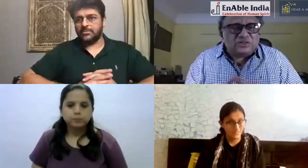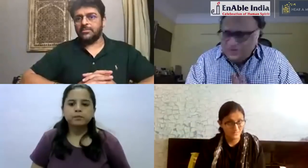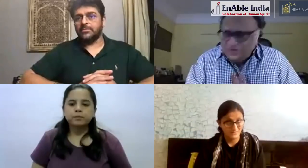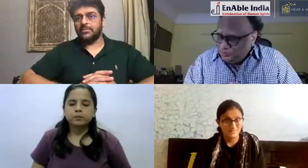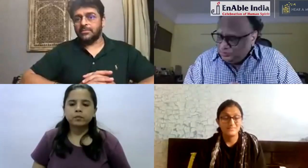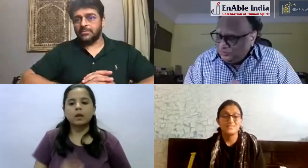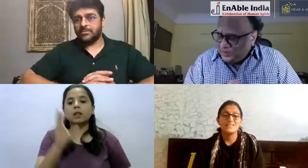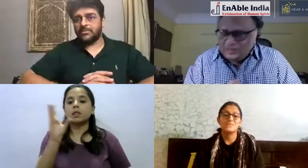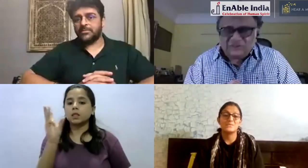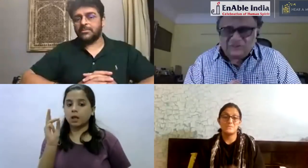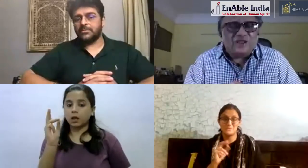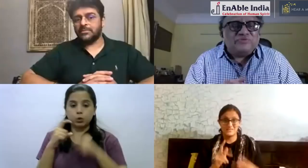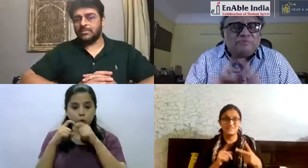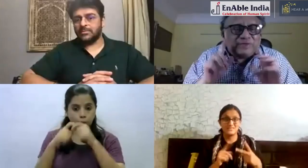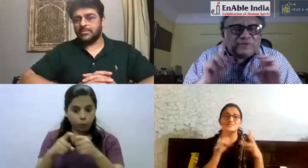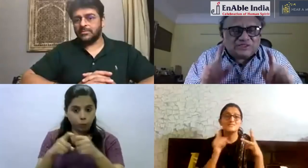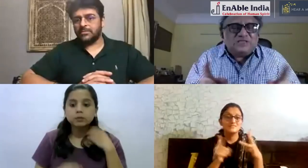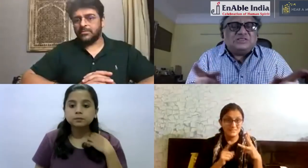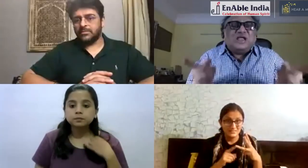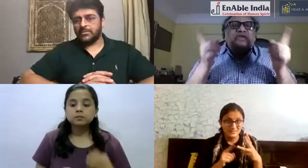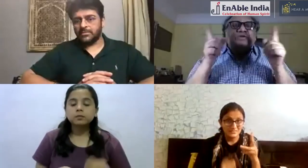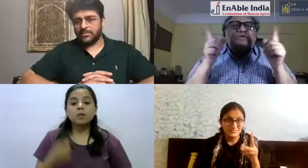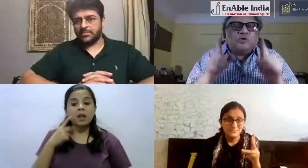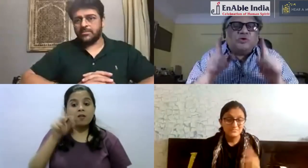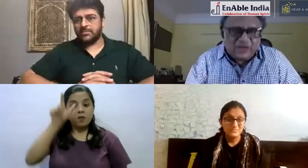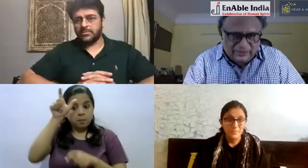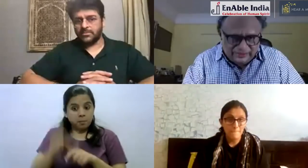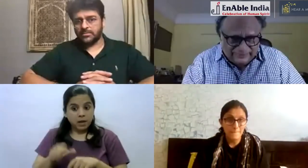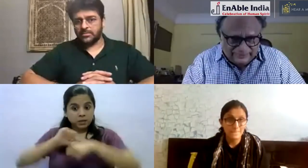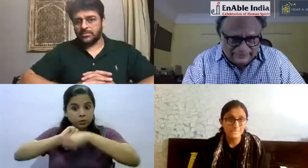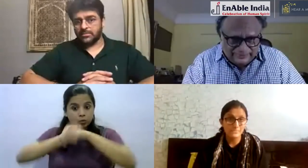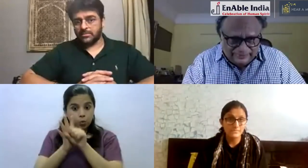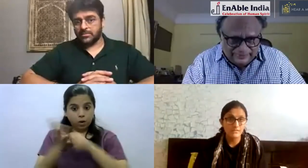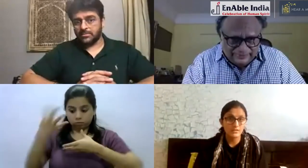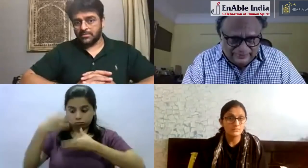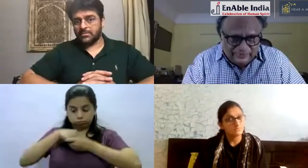the third question was if the person is having corona,